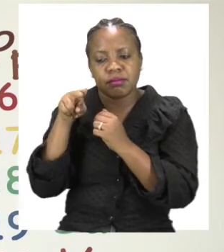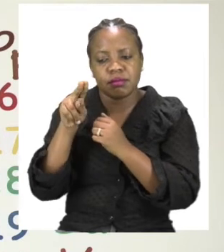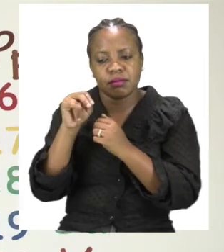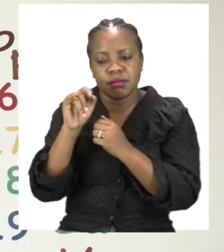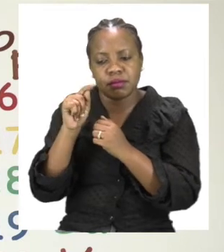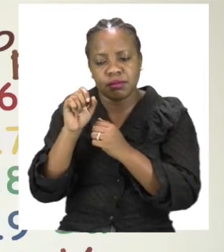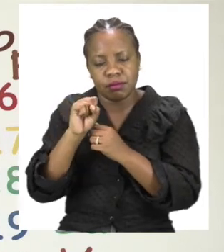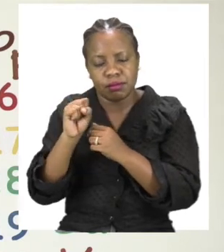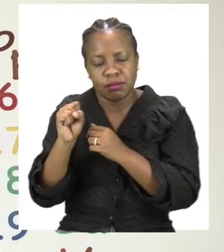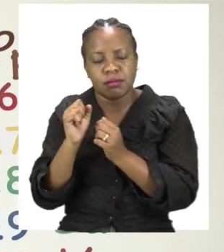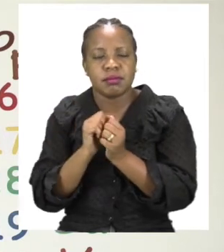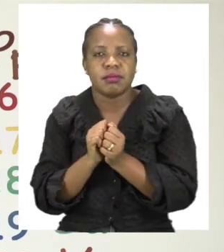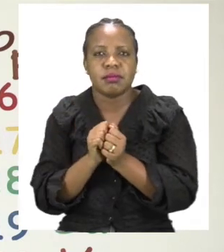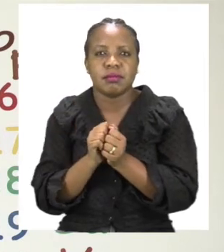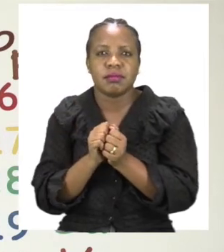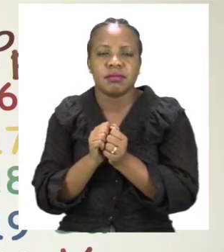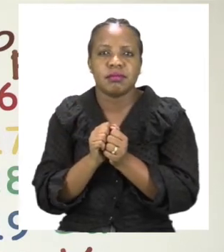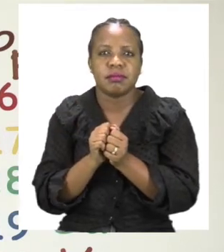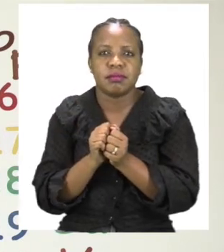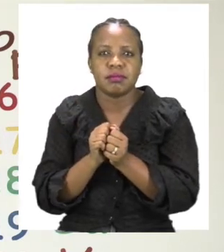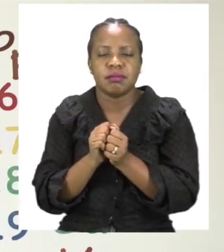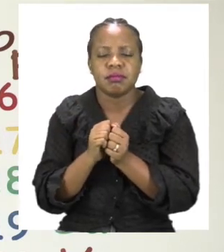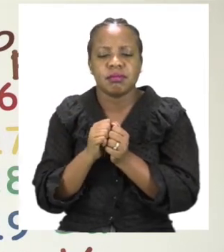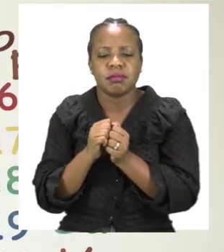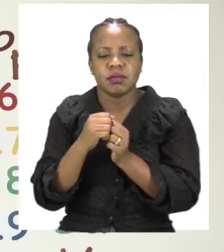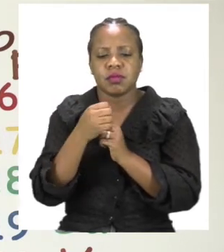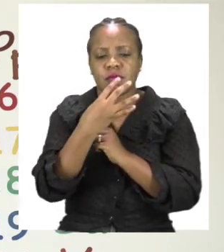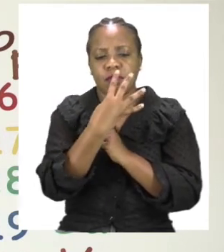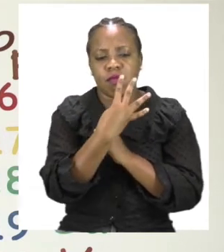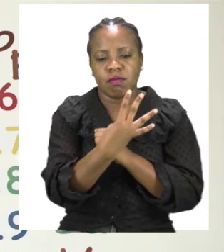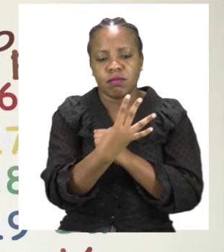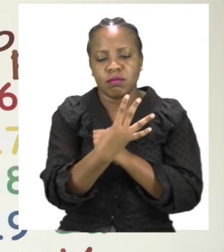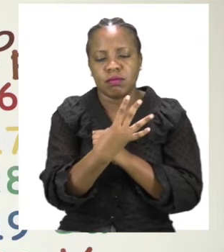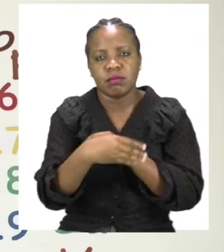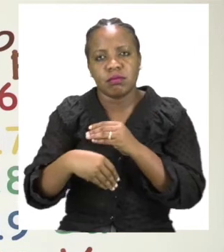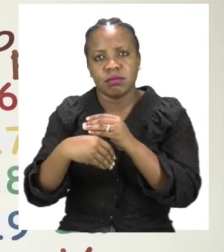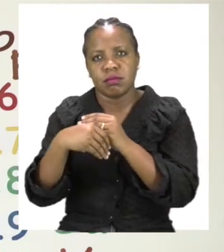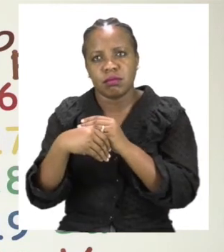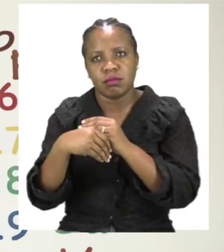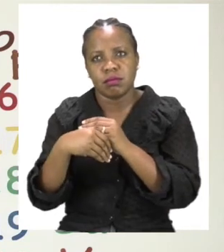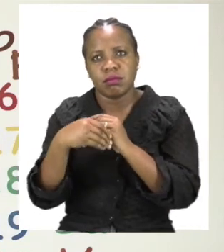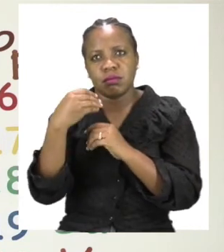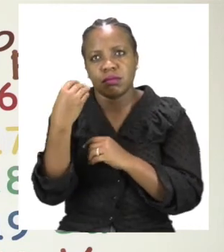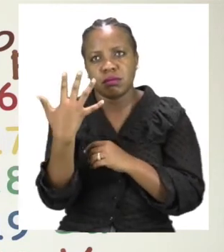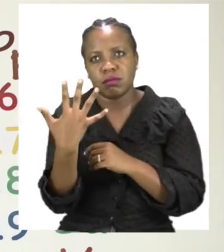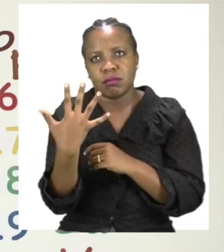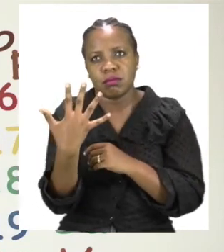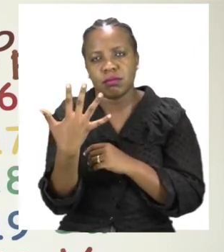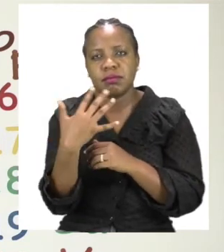together. And in this bracket, we have 4 plus